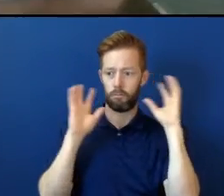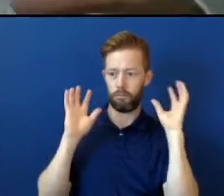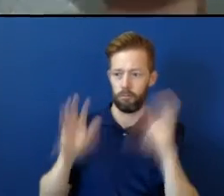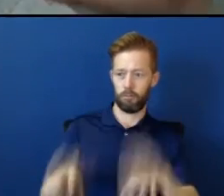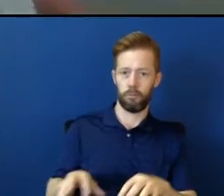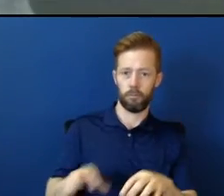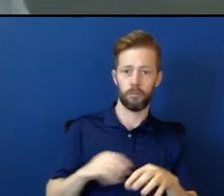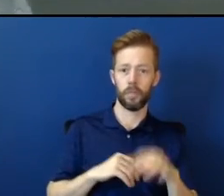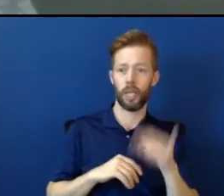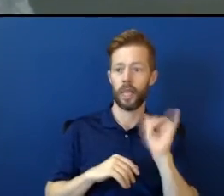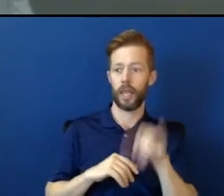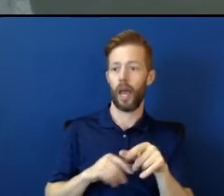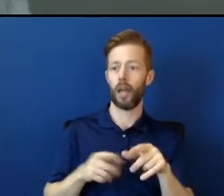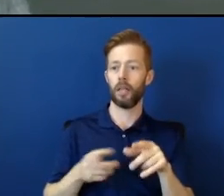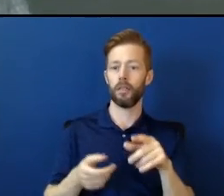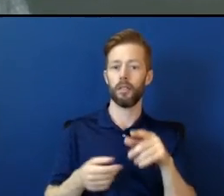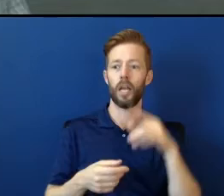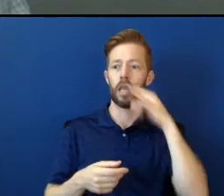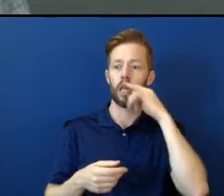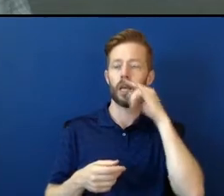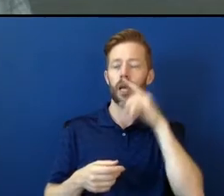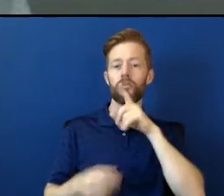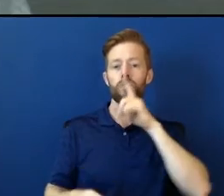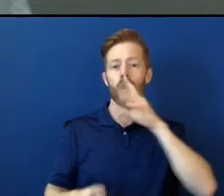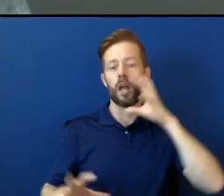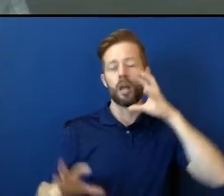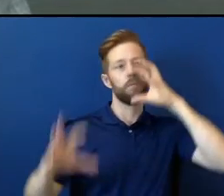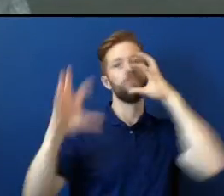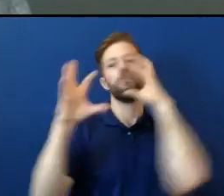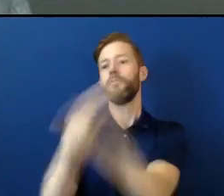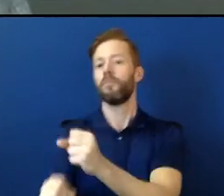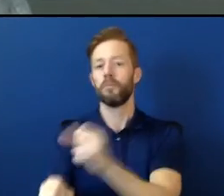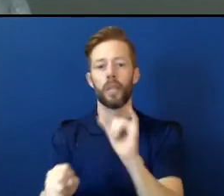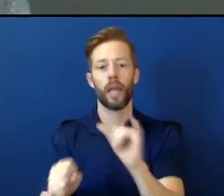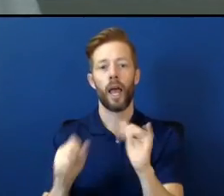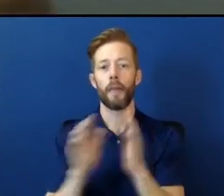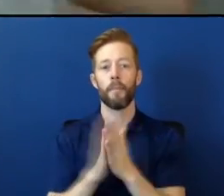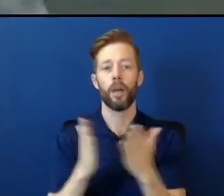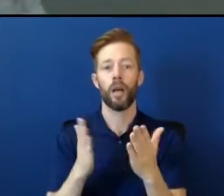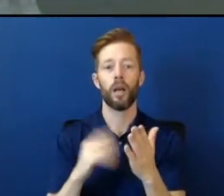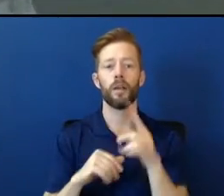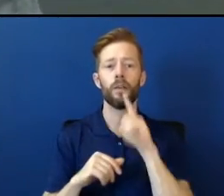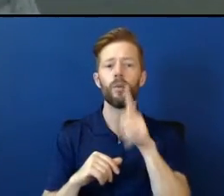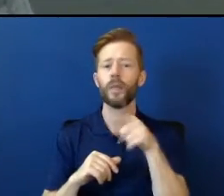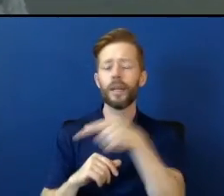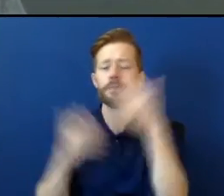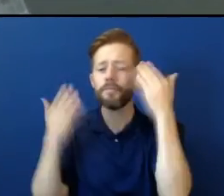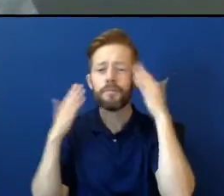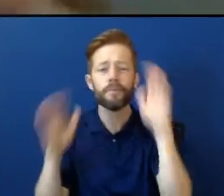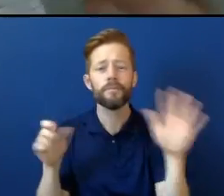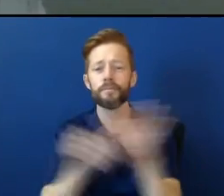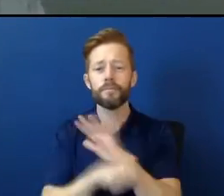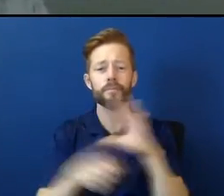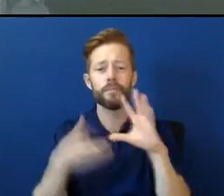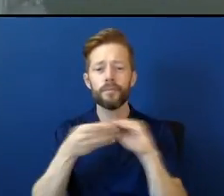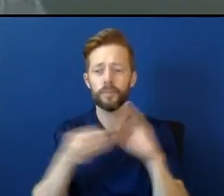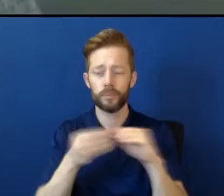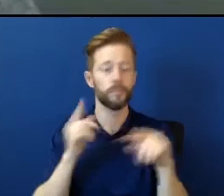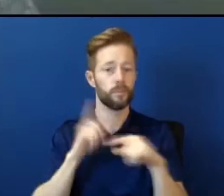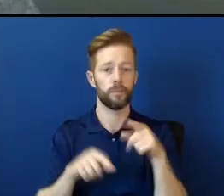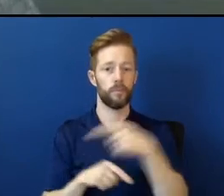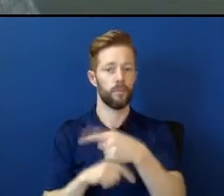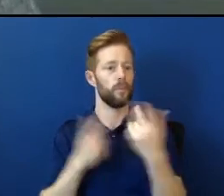get that hooked into a book and into a storyline, even when they don't know the whole story, because it's